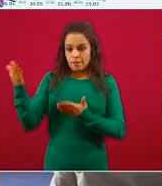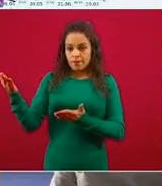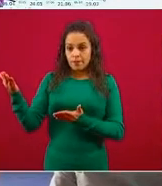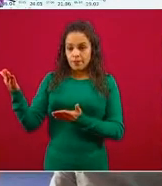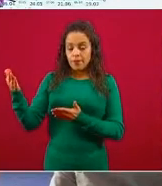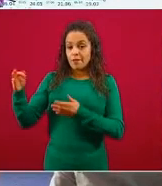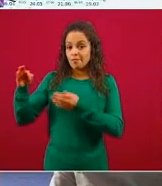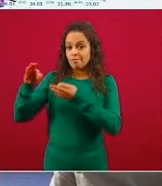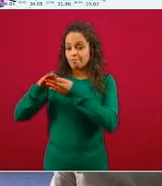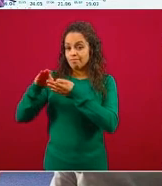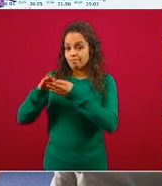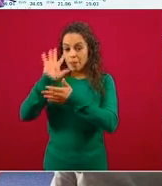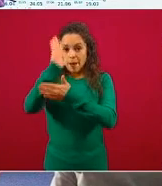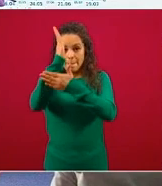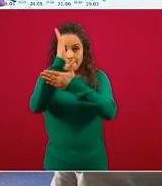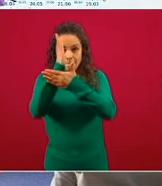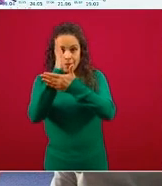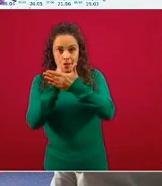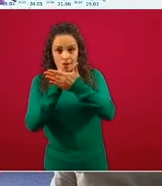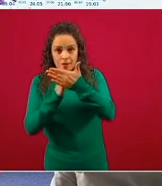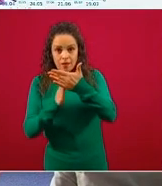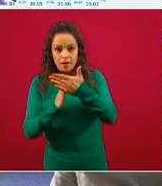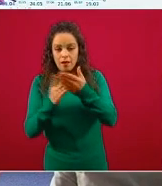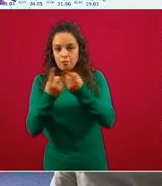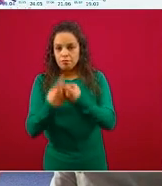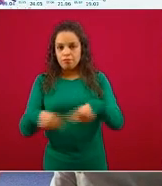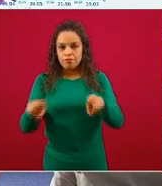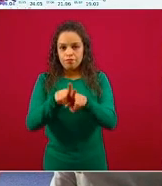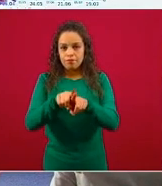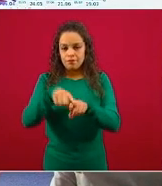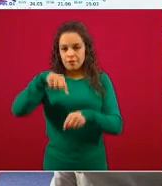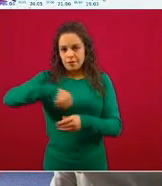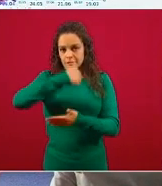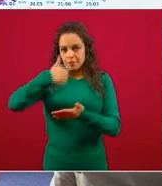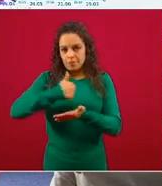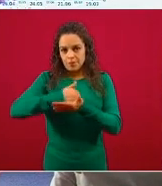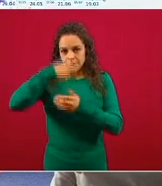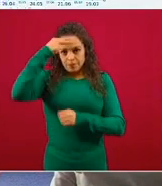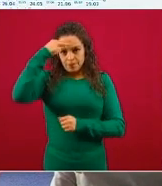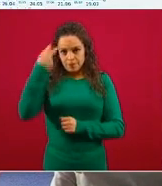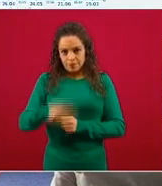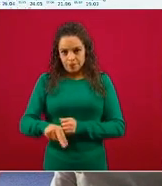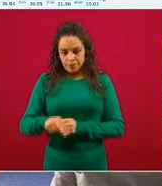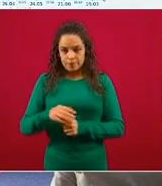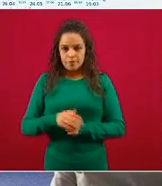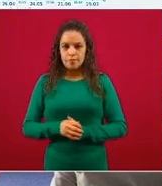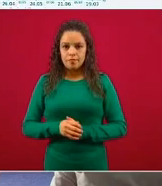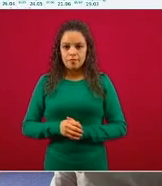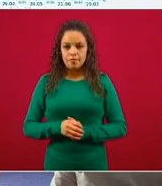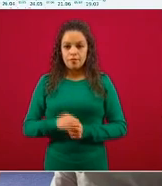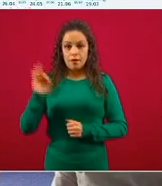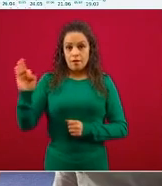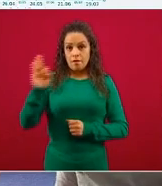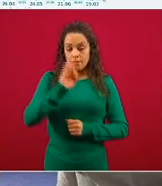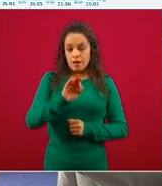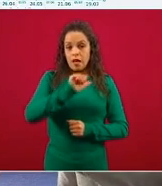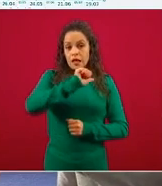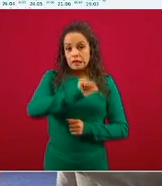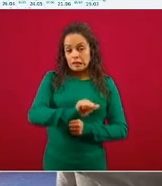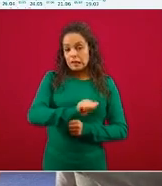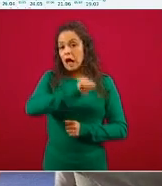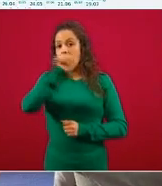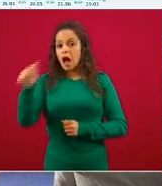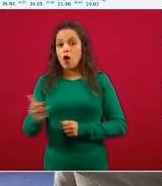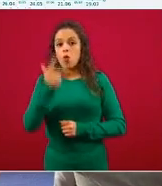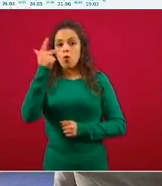slowdown and the inflection point, so we can start observing a downward trend. So this inflection point